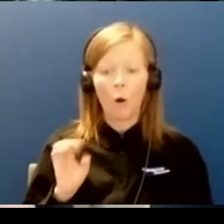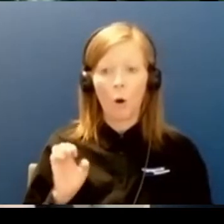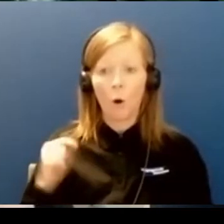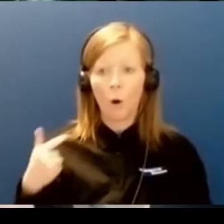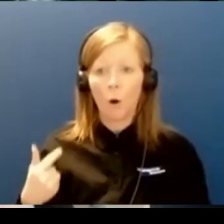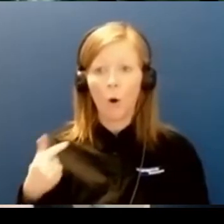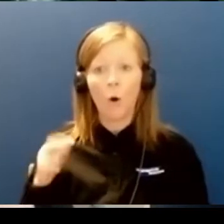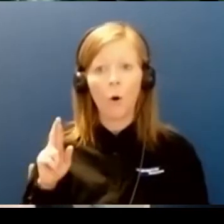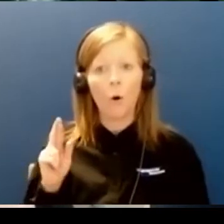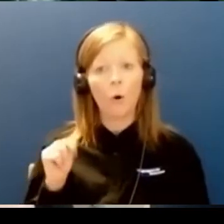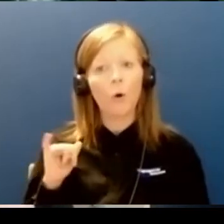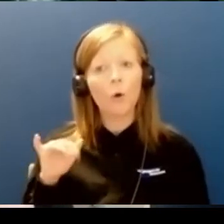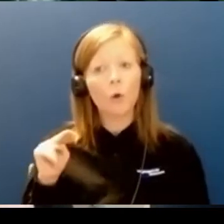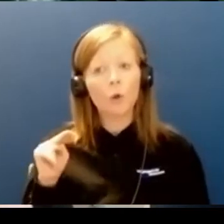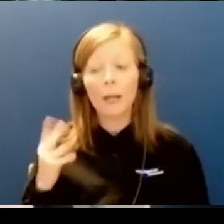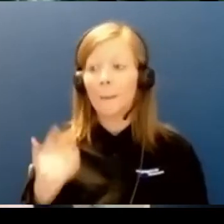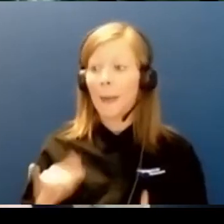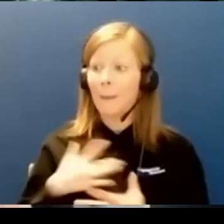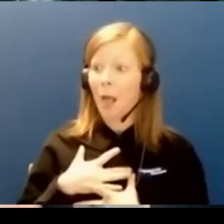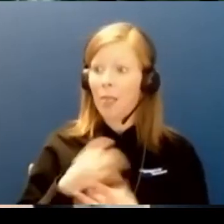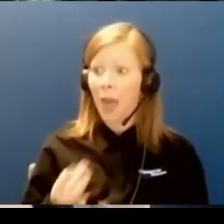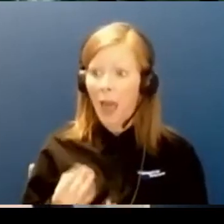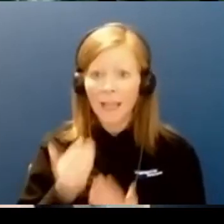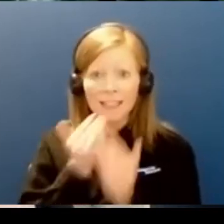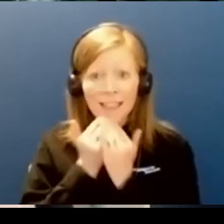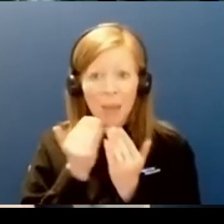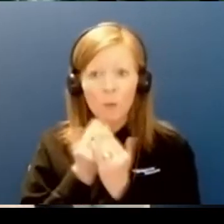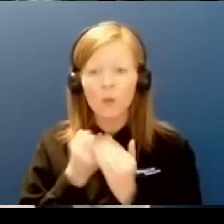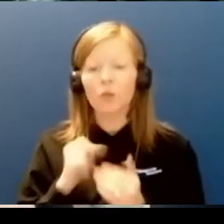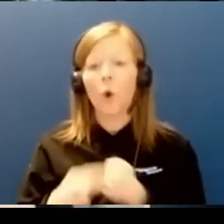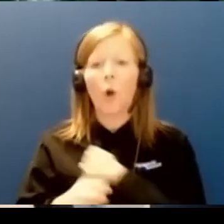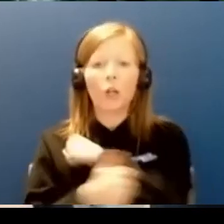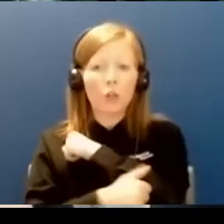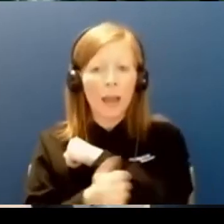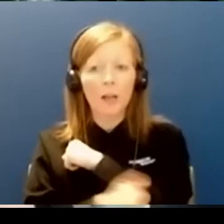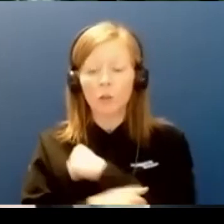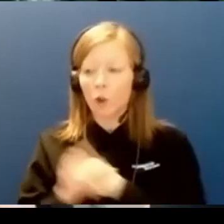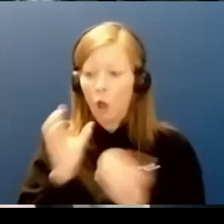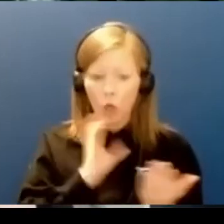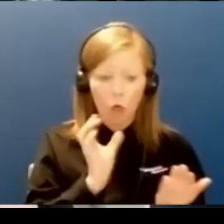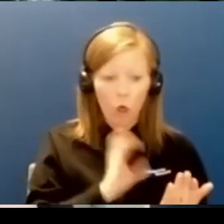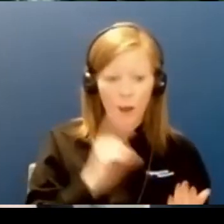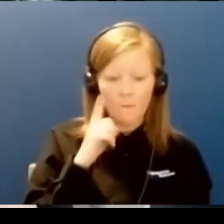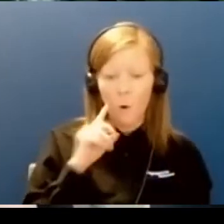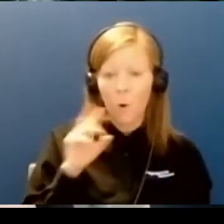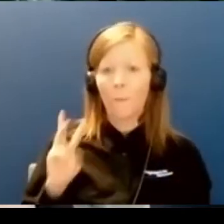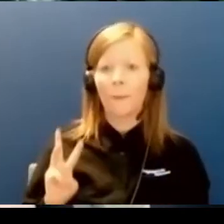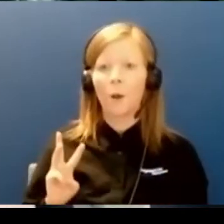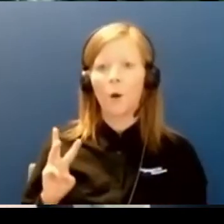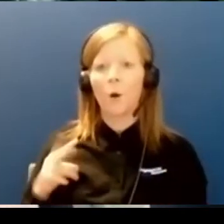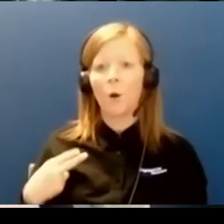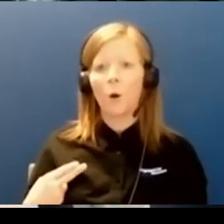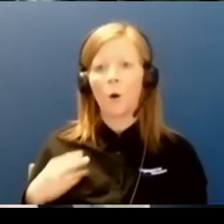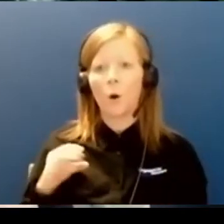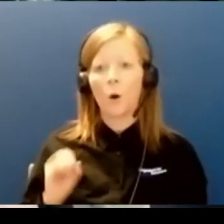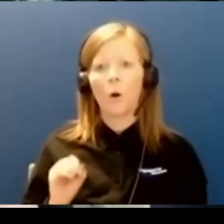likes sandwiches or crackers, looking for those whole grain alternatives, whole grain,